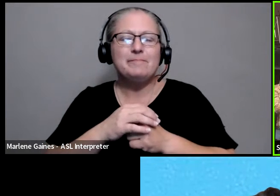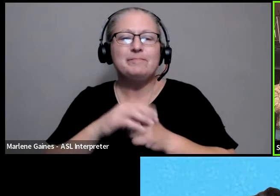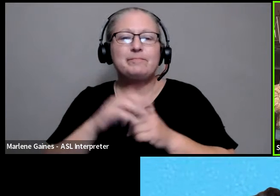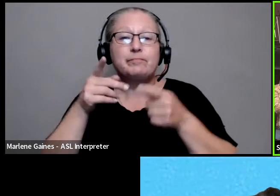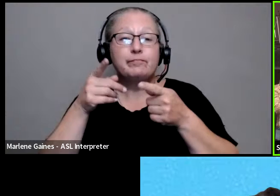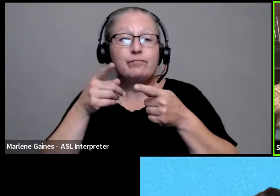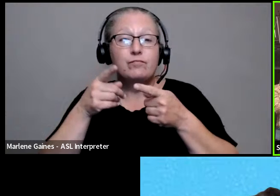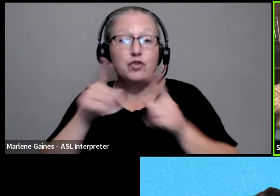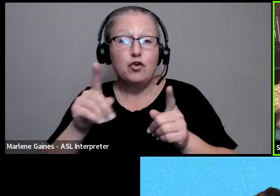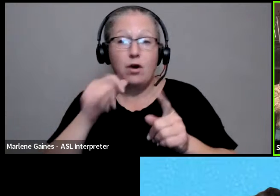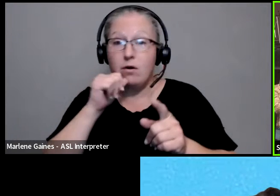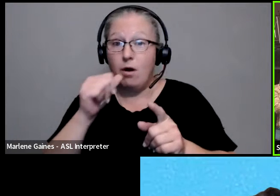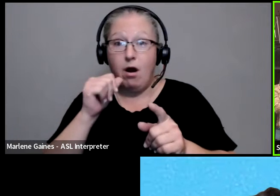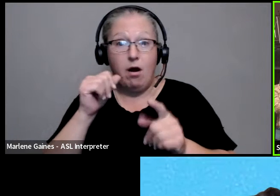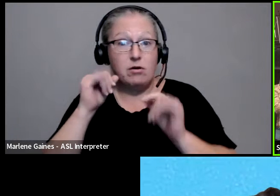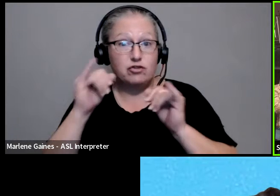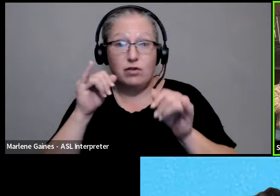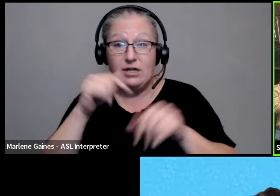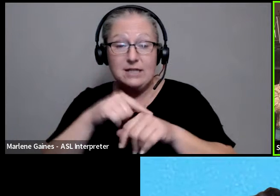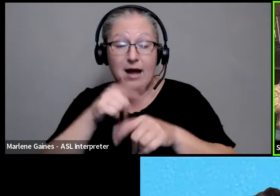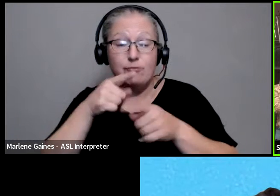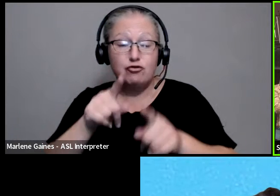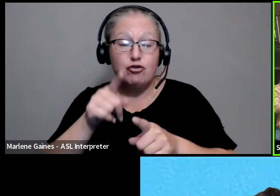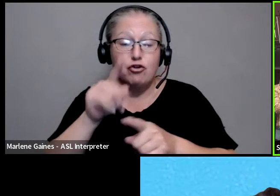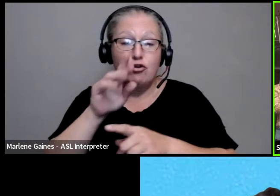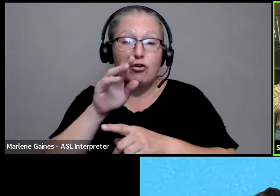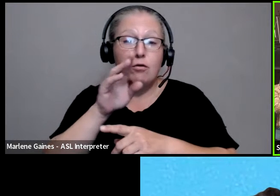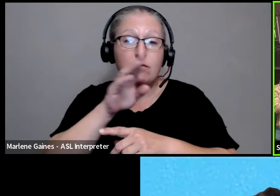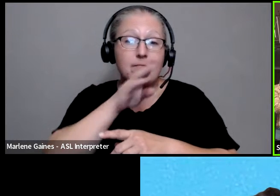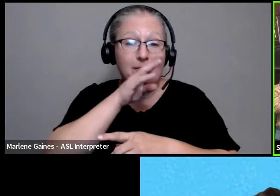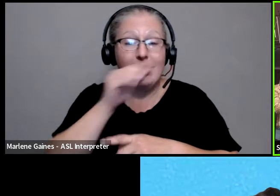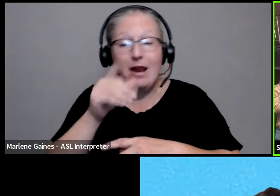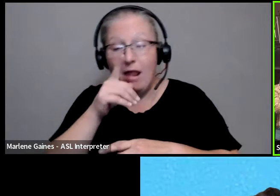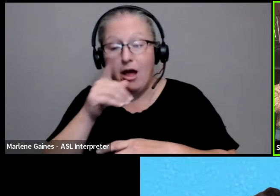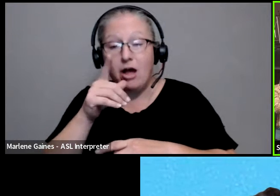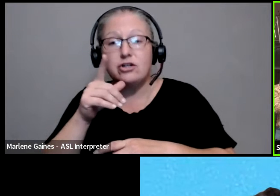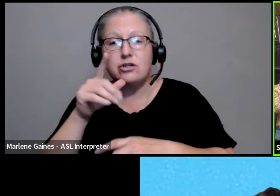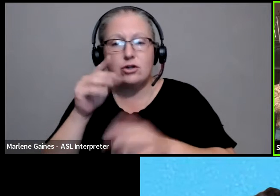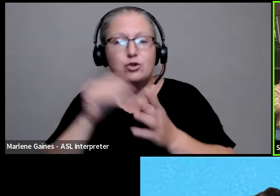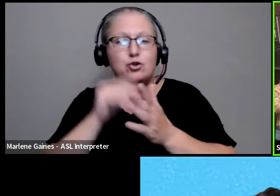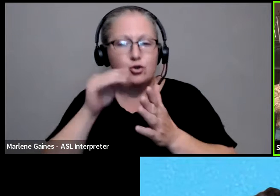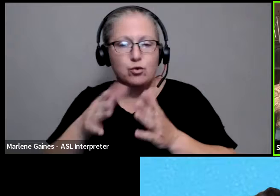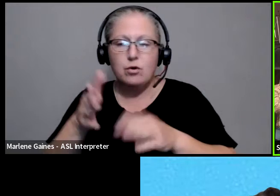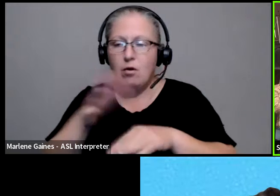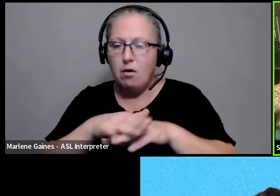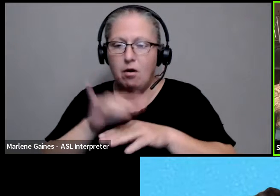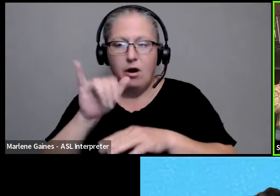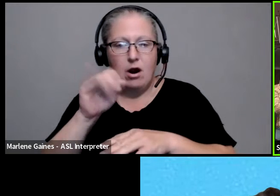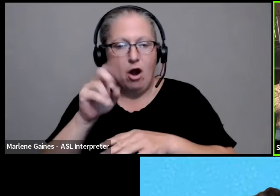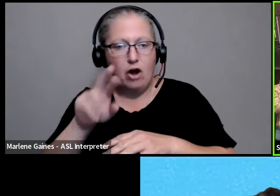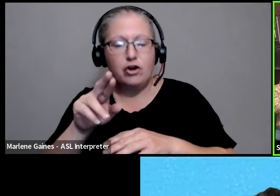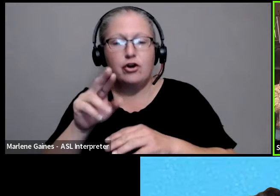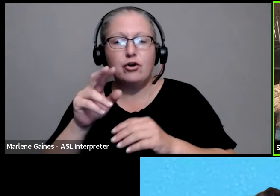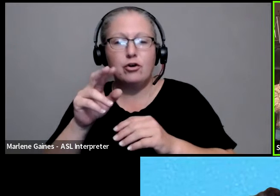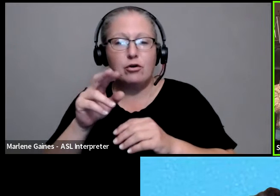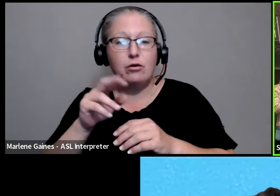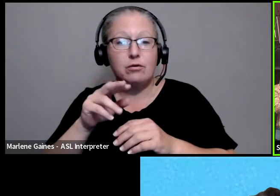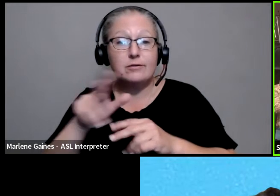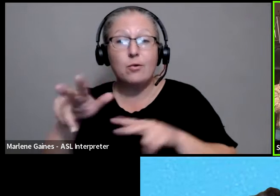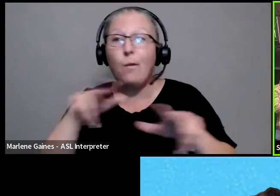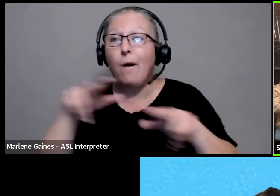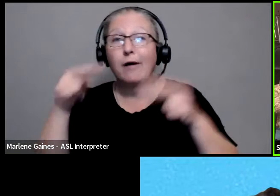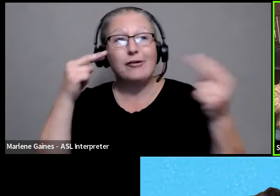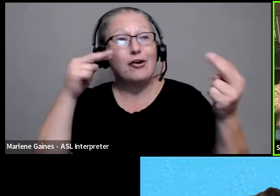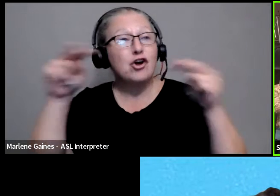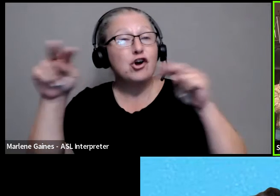During non-instructional time, like brunch and lunch, students are Yondered, so they are walking around looking at